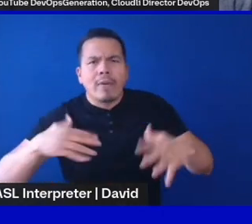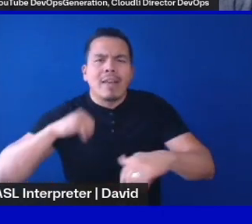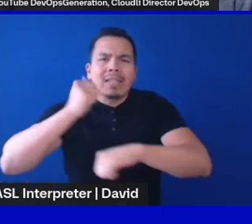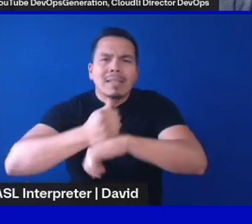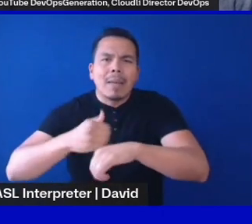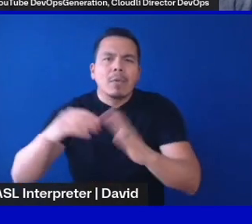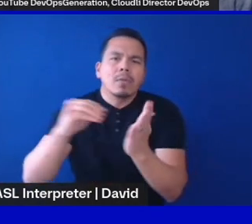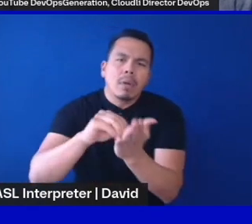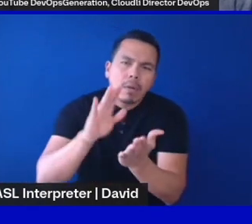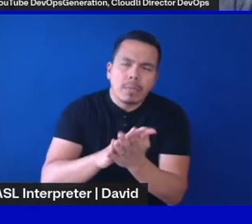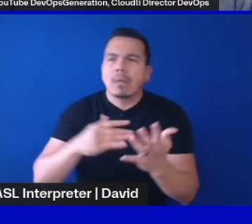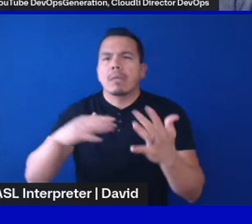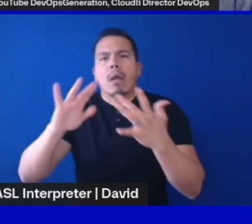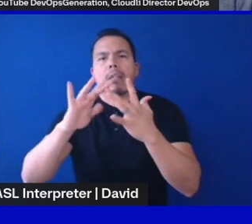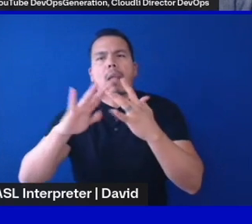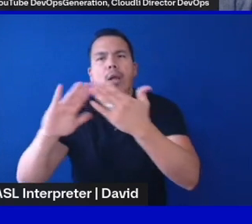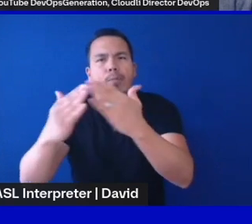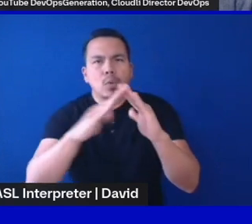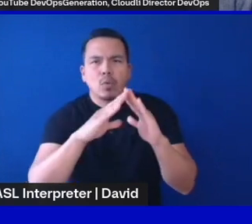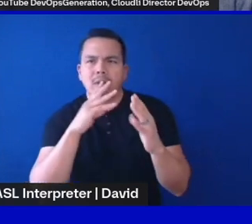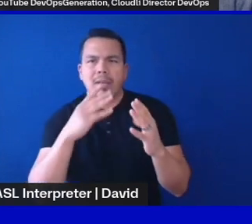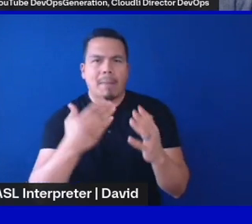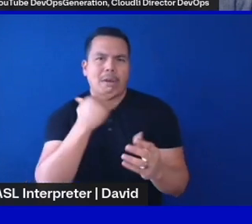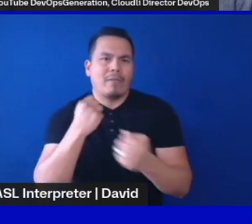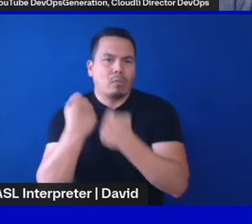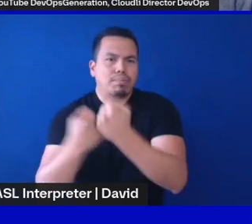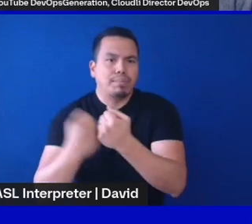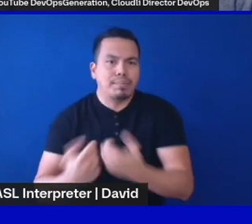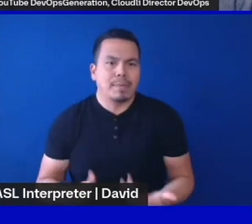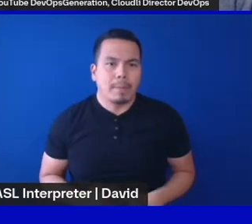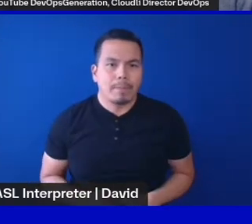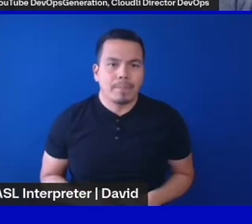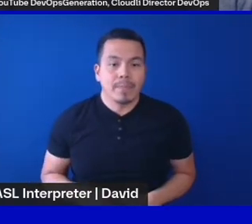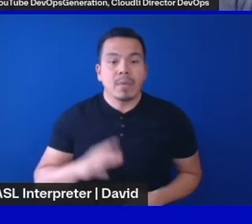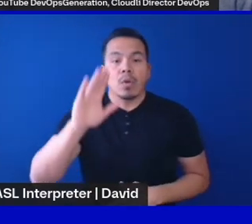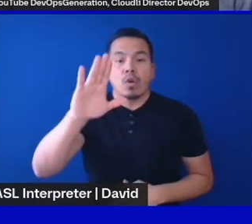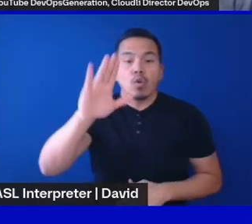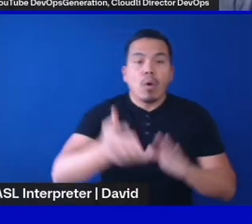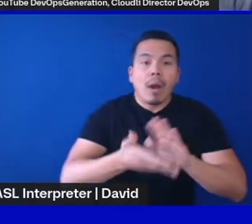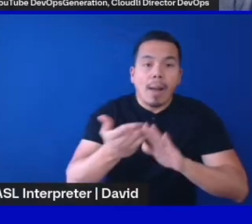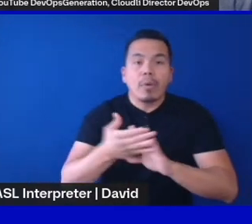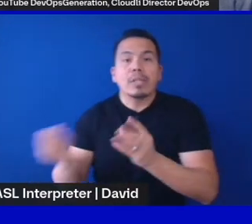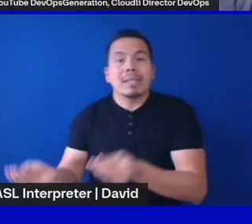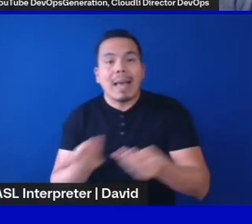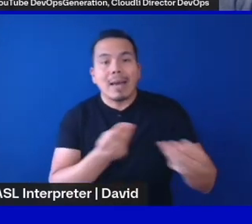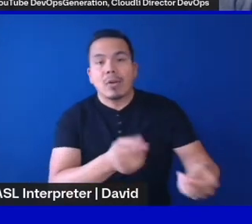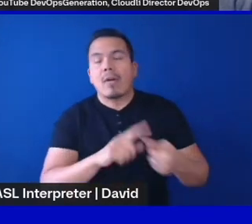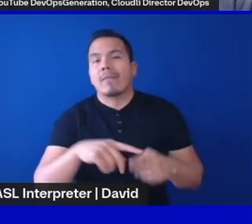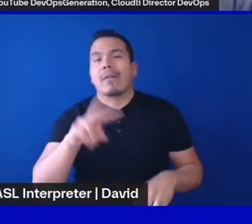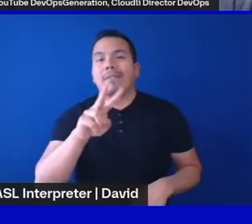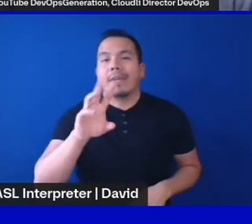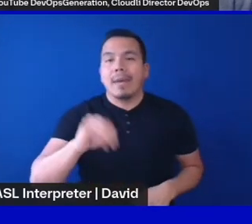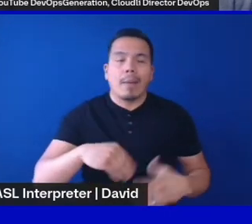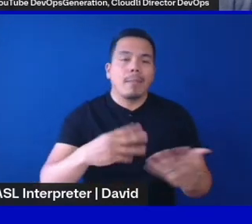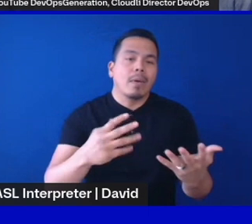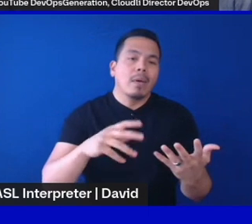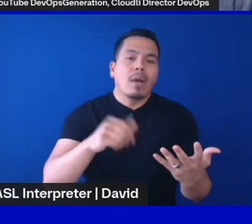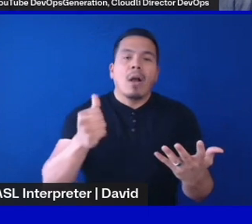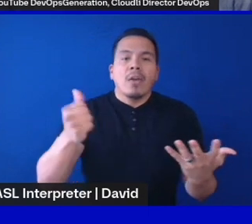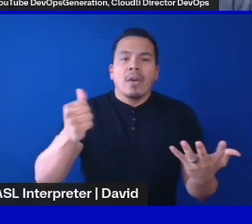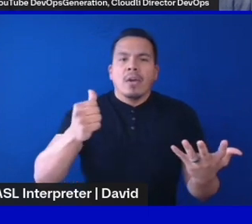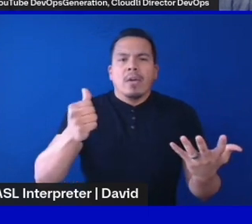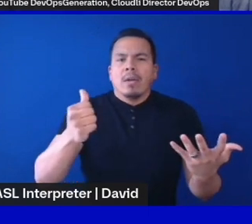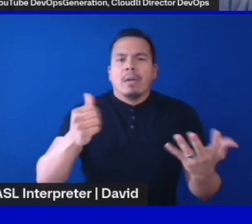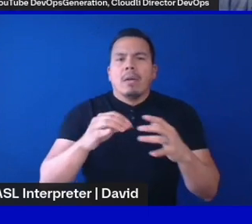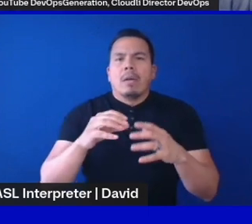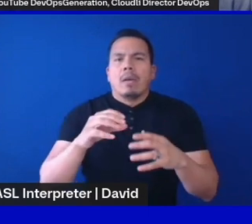community. If you run your operations in the handoff style, where operations installs a virtual machine OS, maybe a firewall, and then they hand